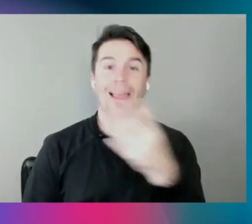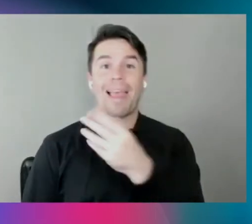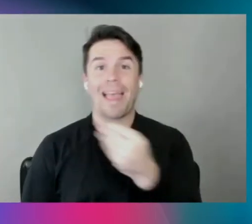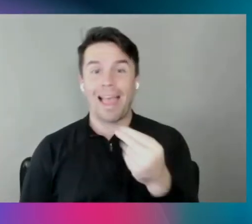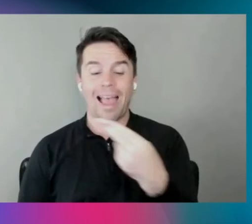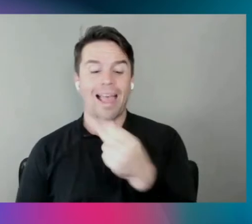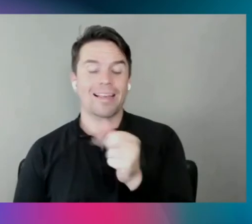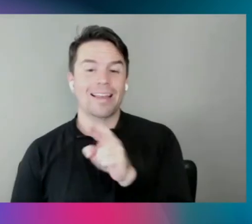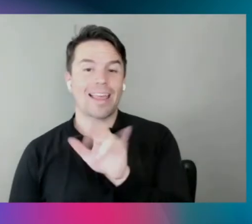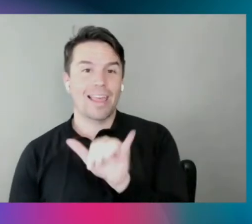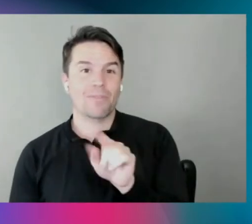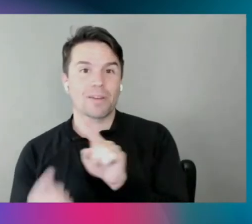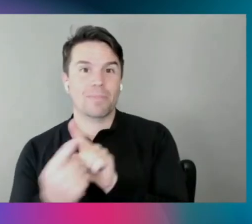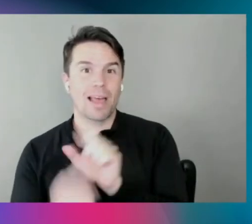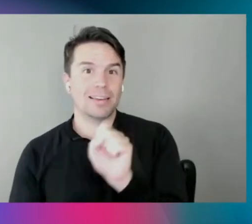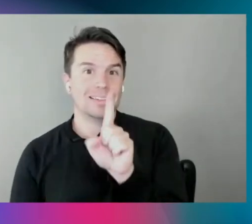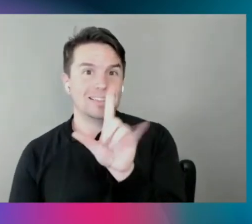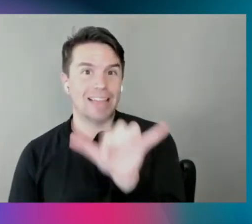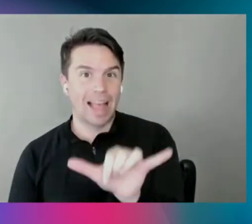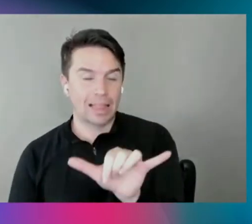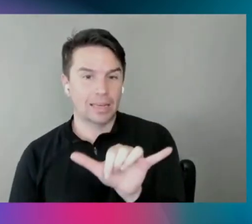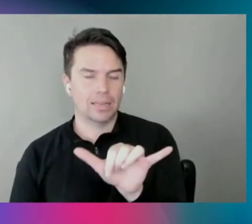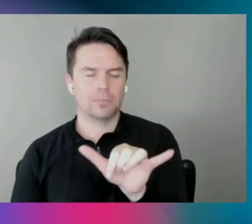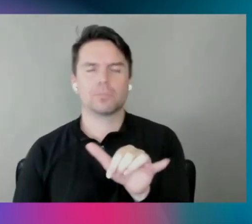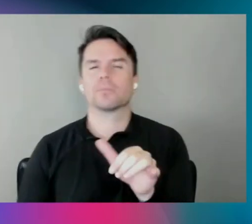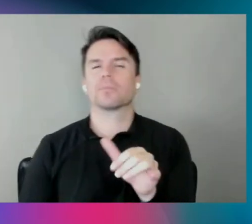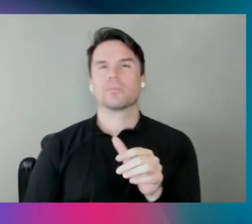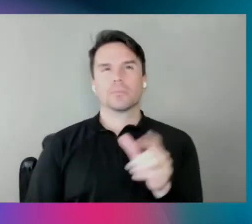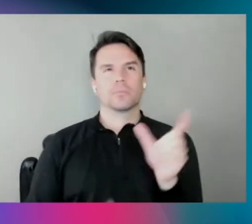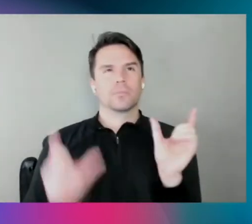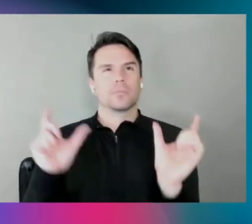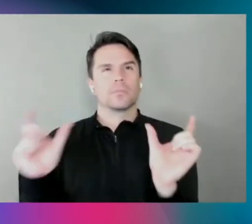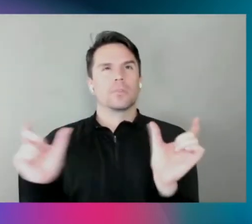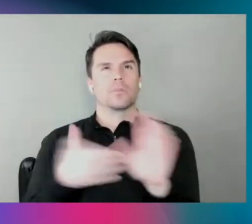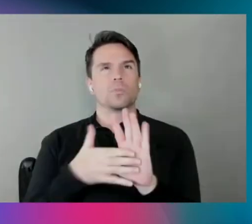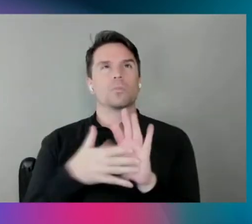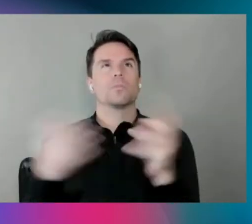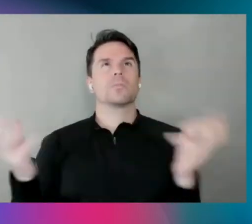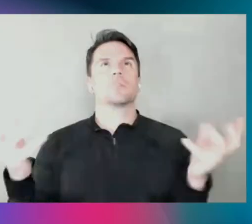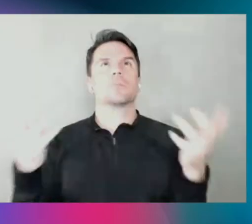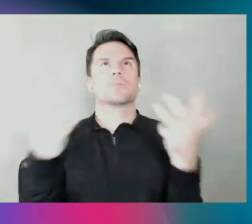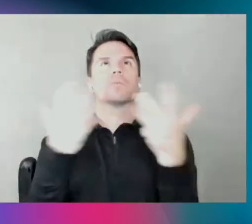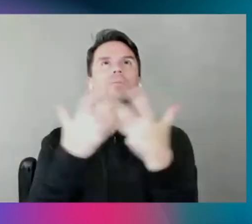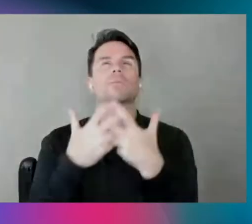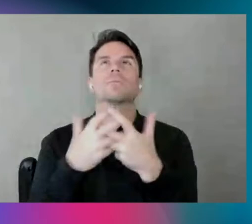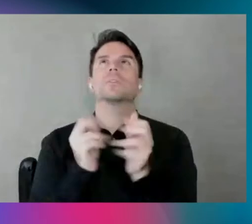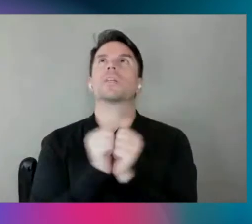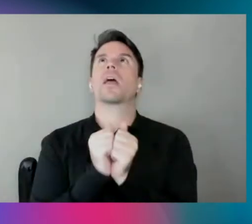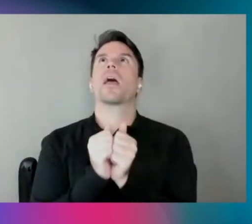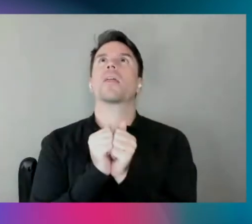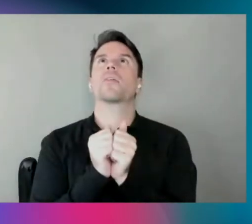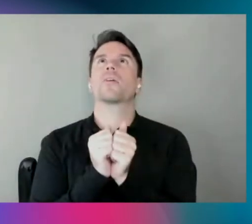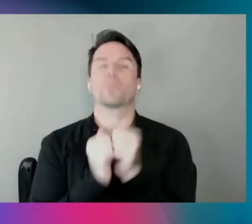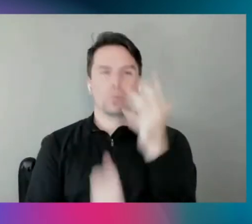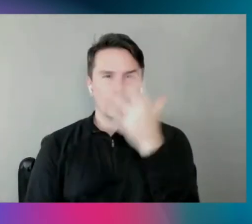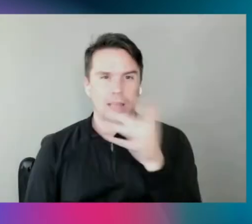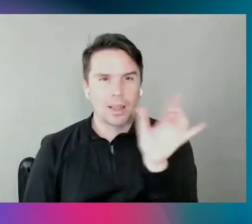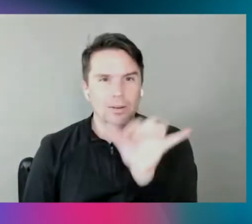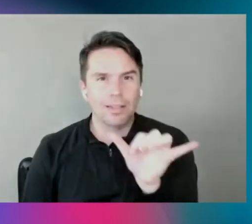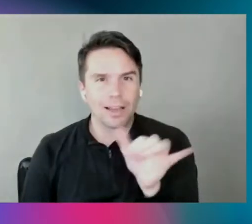genres together? That's a great idea. There's an idea, yeah. Any movie makers out there? Yeah. Get in touch. Please, I will watch